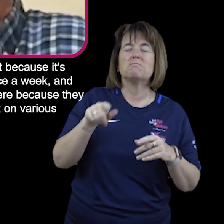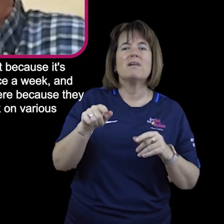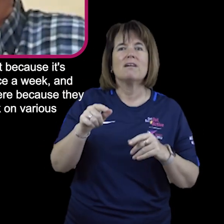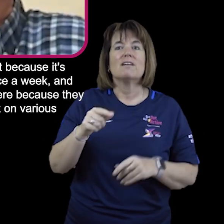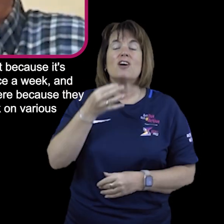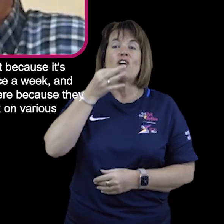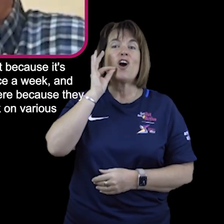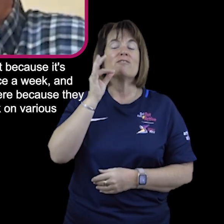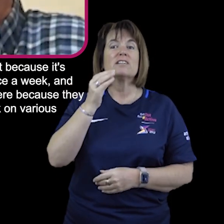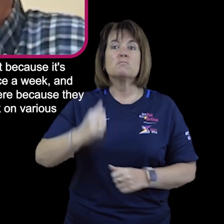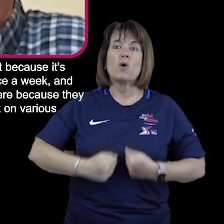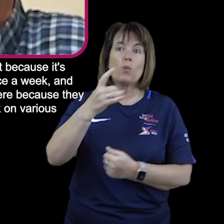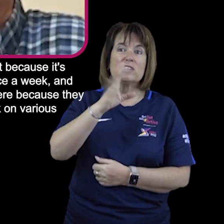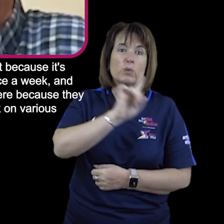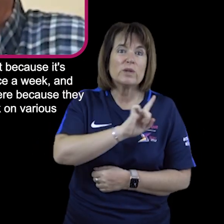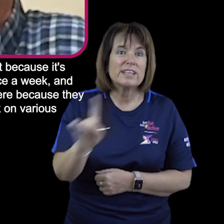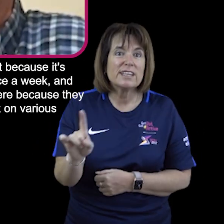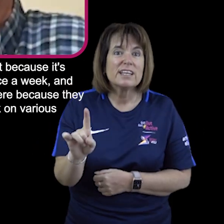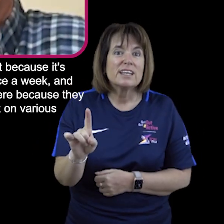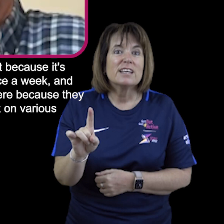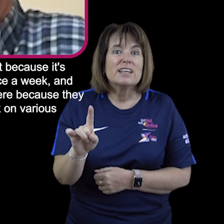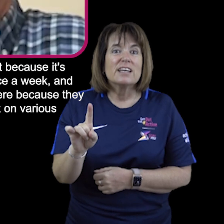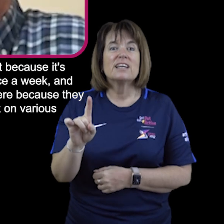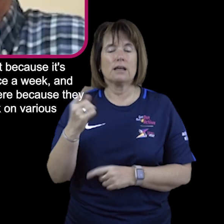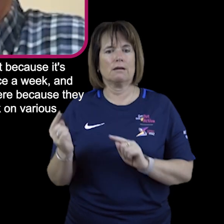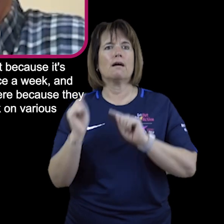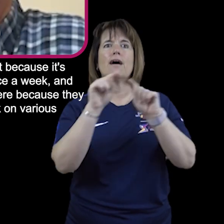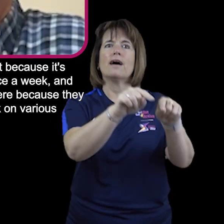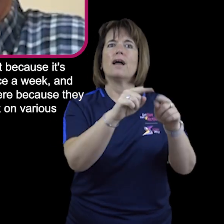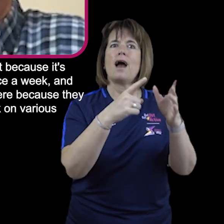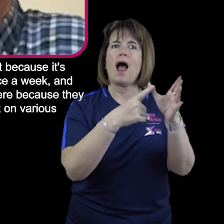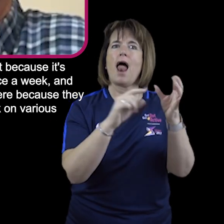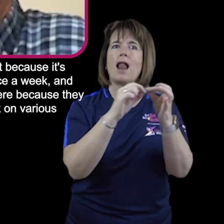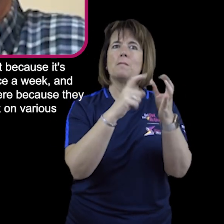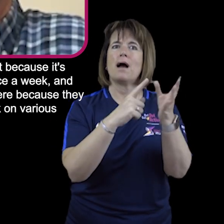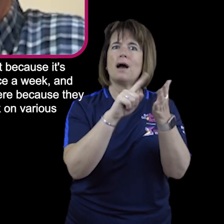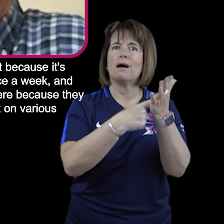Elaborate at their headquarters. So